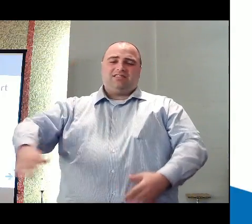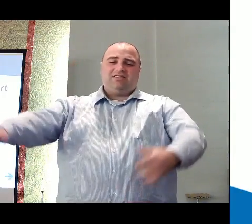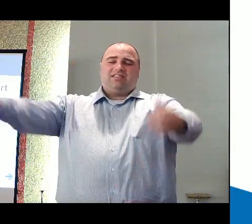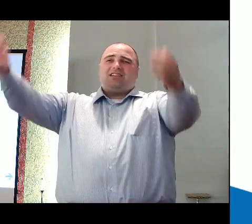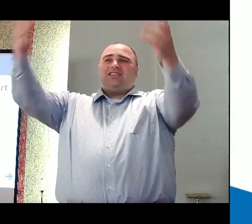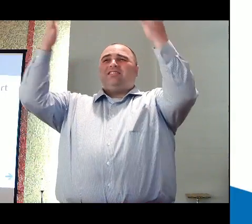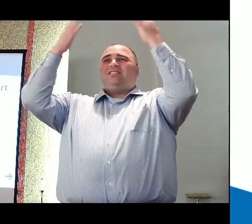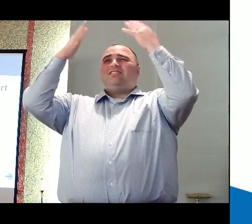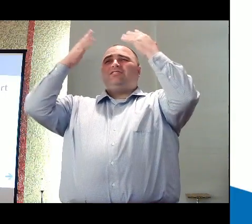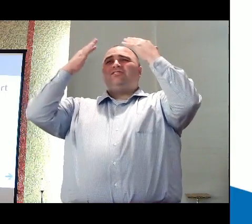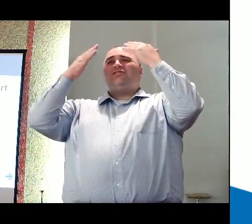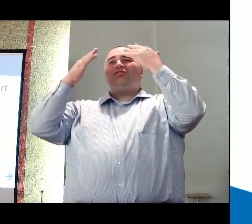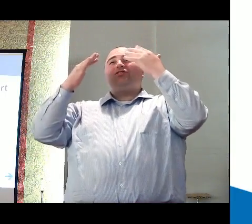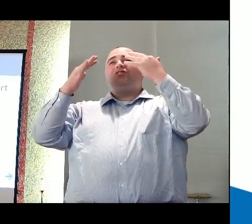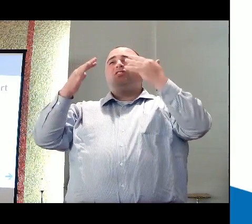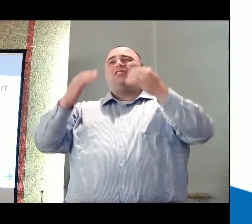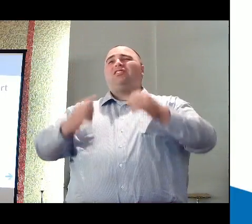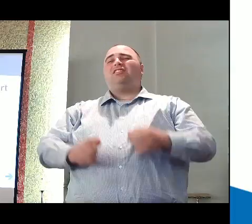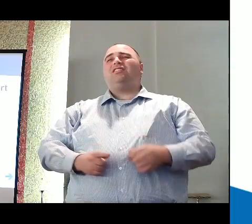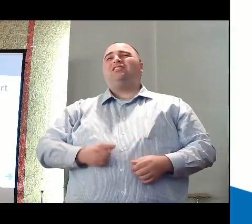relieved. How